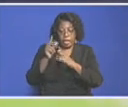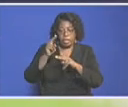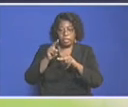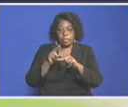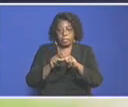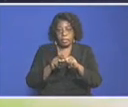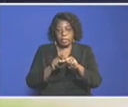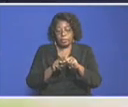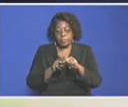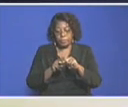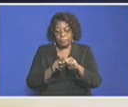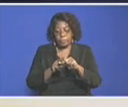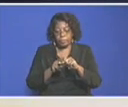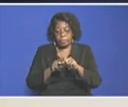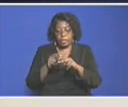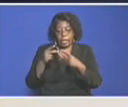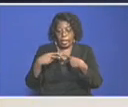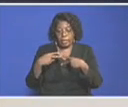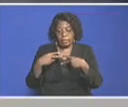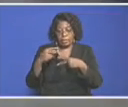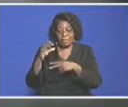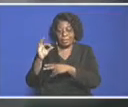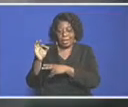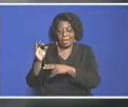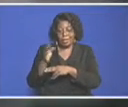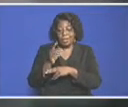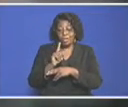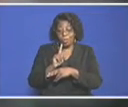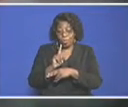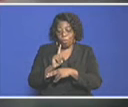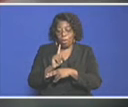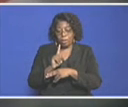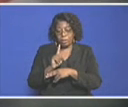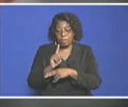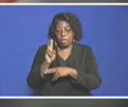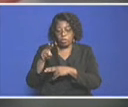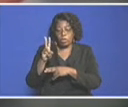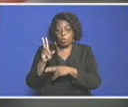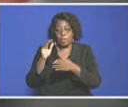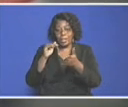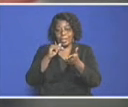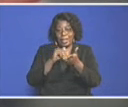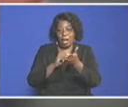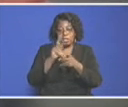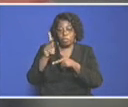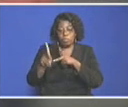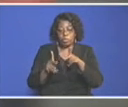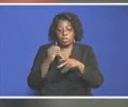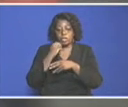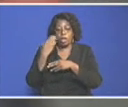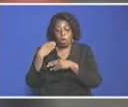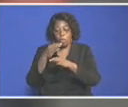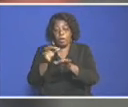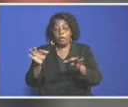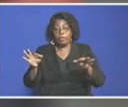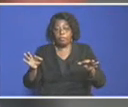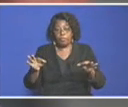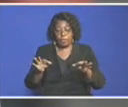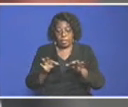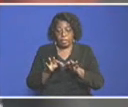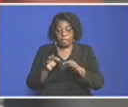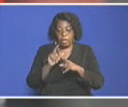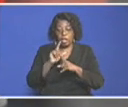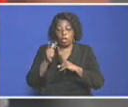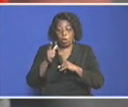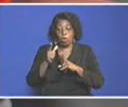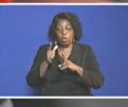rival San Diego Padres 9-1, winning comfortably in front of 21,000 fans on their home field at Oracle Park. They belted